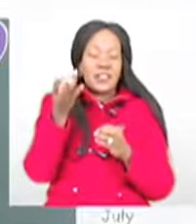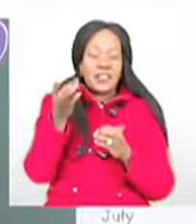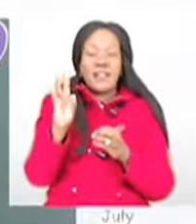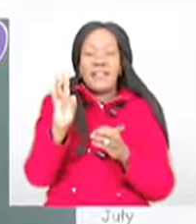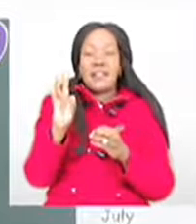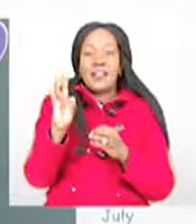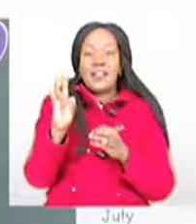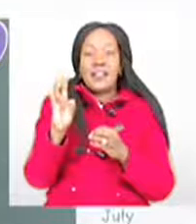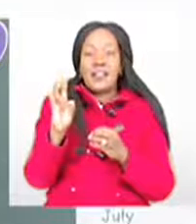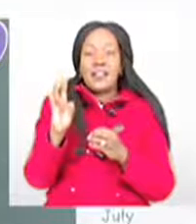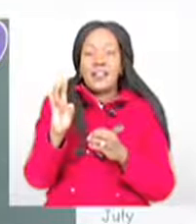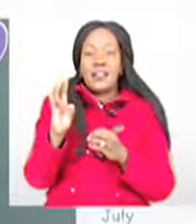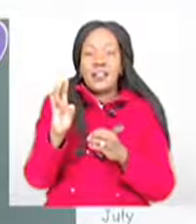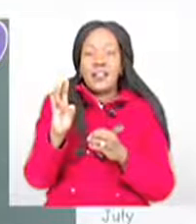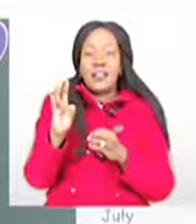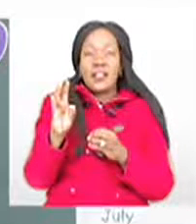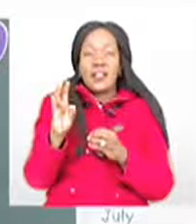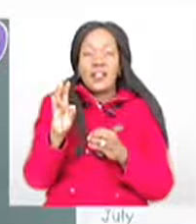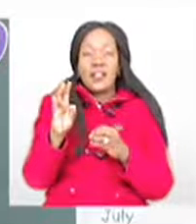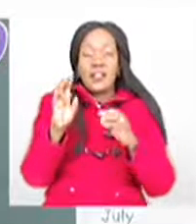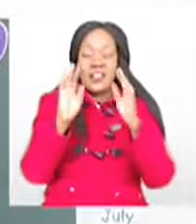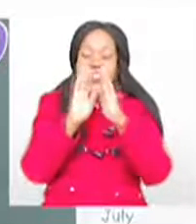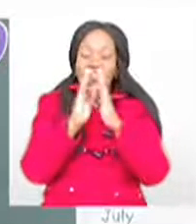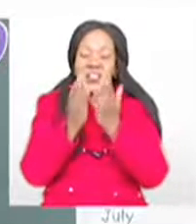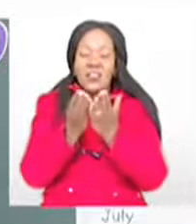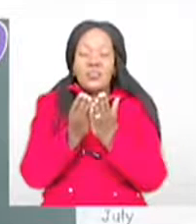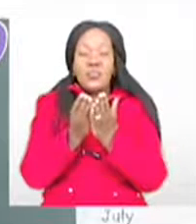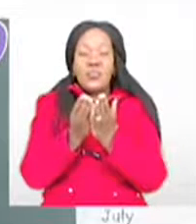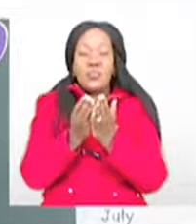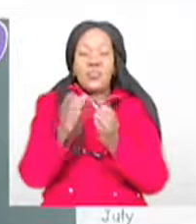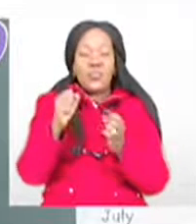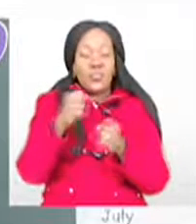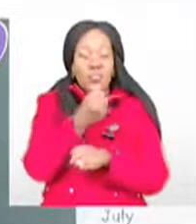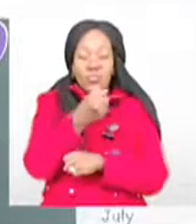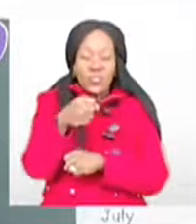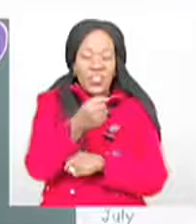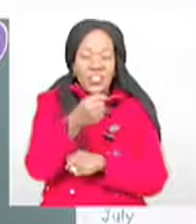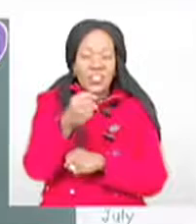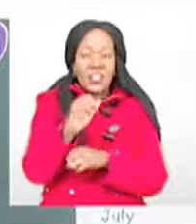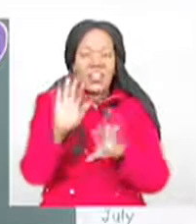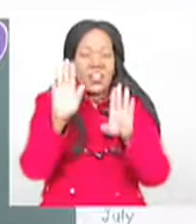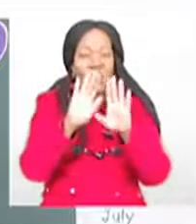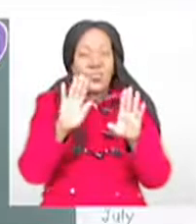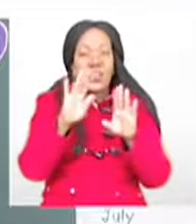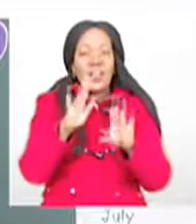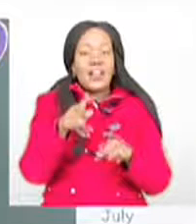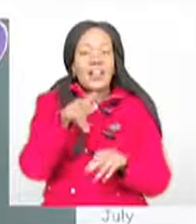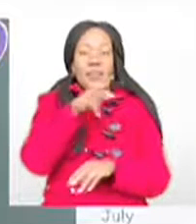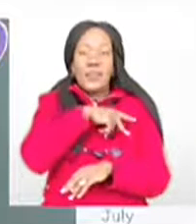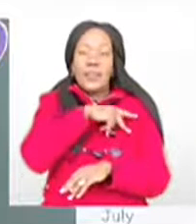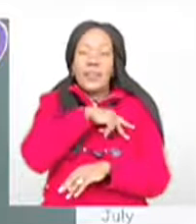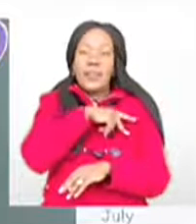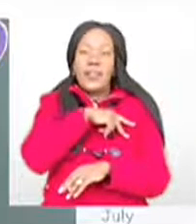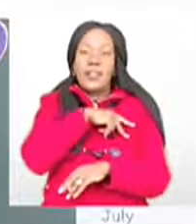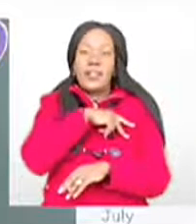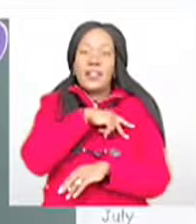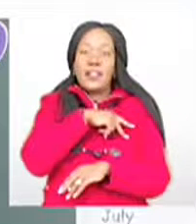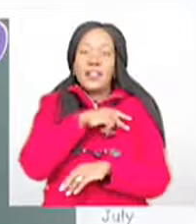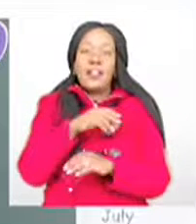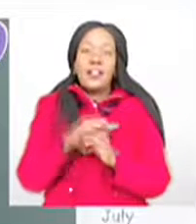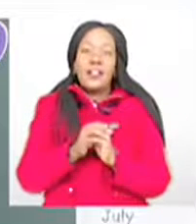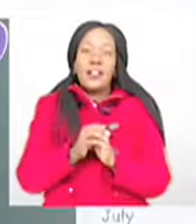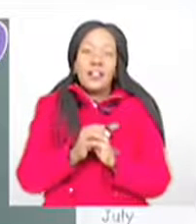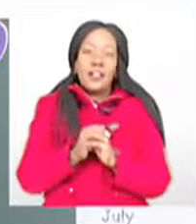number 7 on the booklet or on the snake, you color it purple, and that